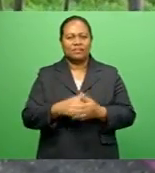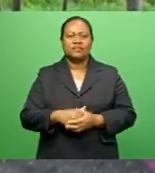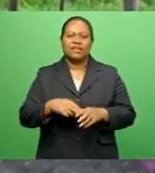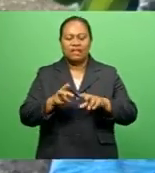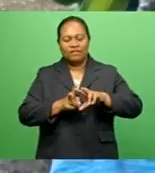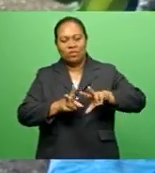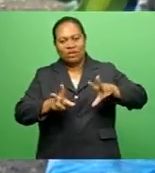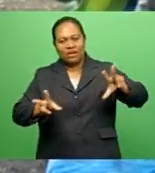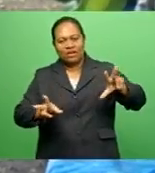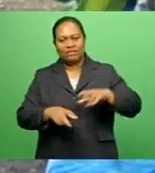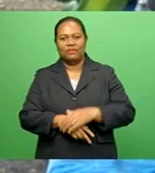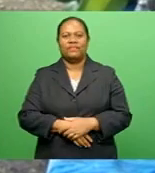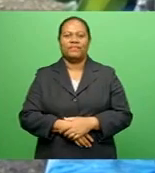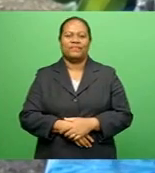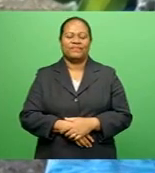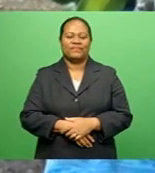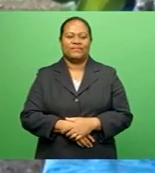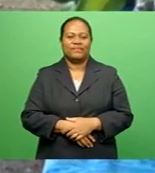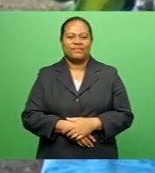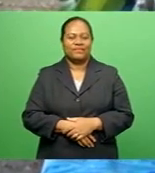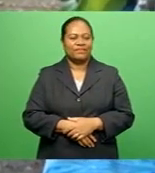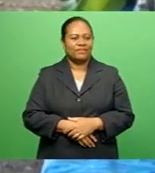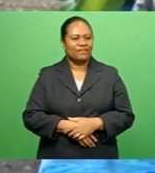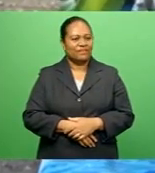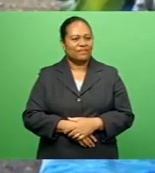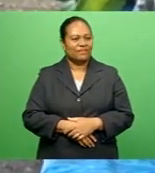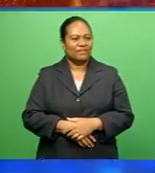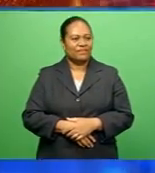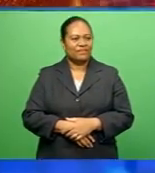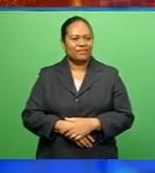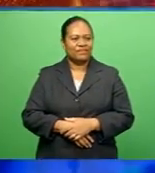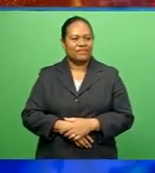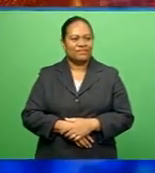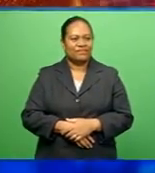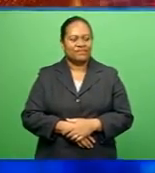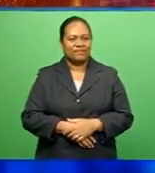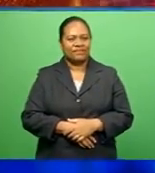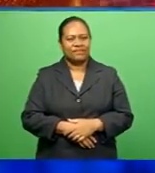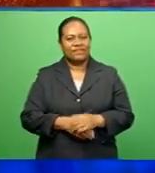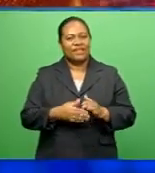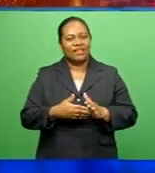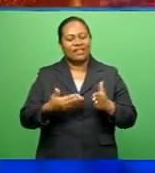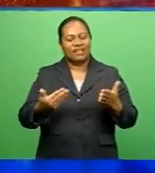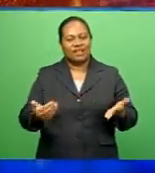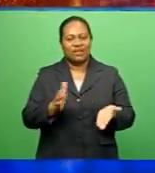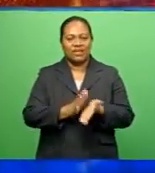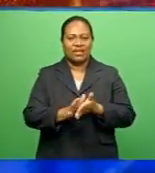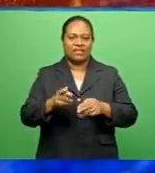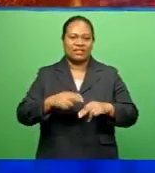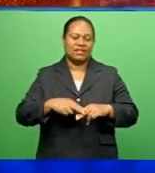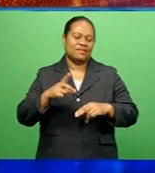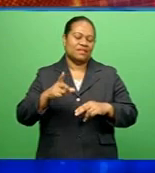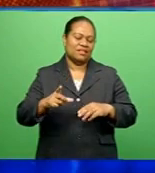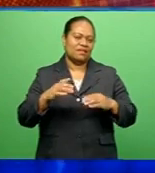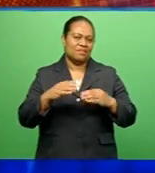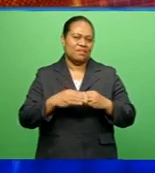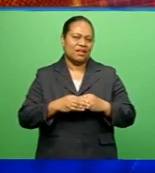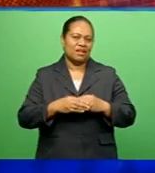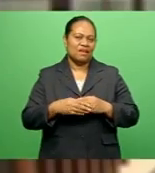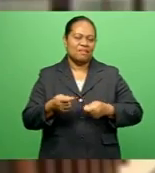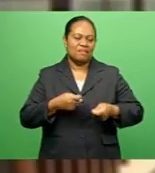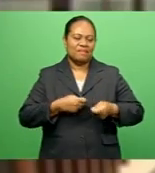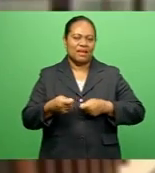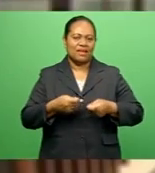Wonuolevu. Josiah Nanunga, FBC News. We now join Sharon from HFC Bank with the latest from the money